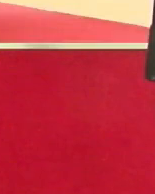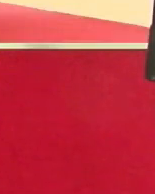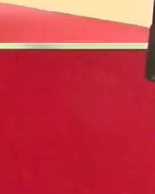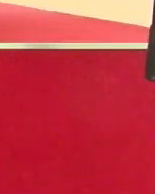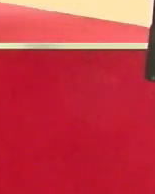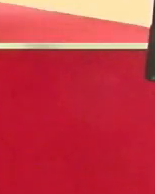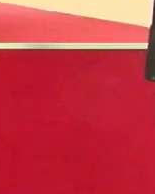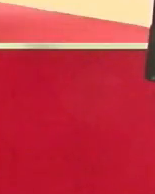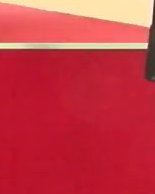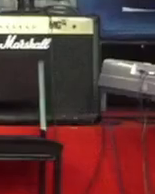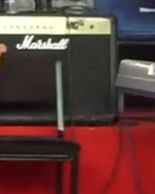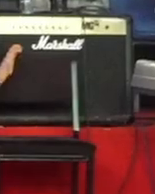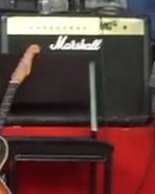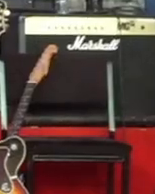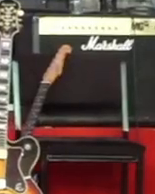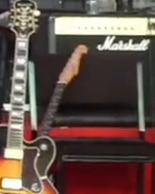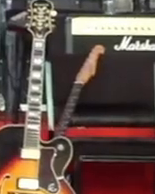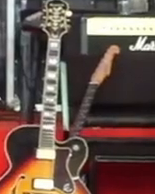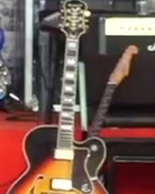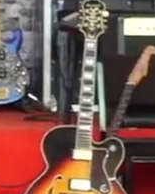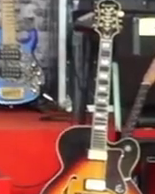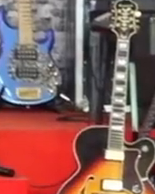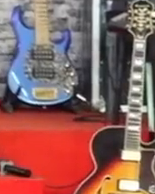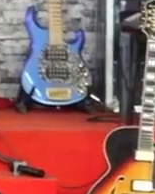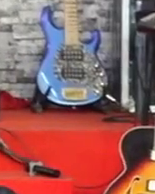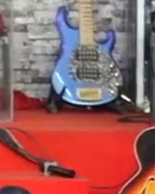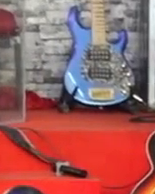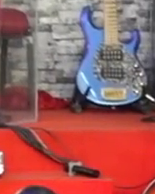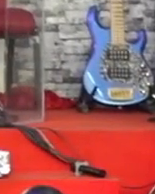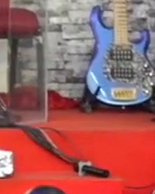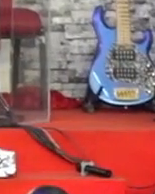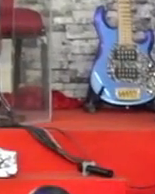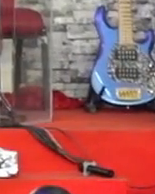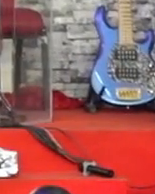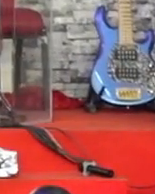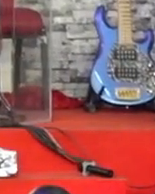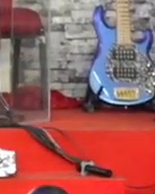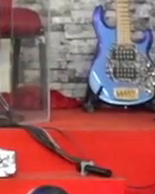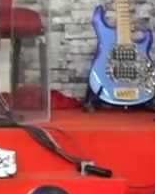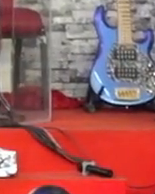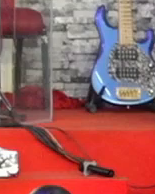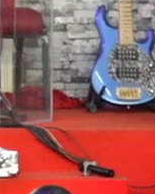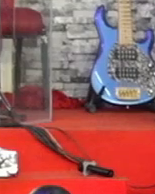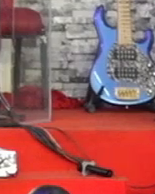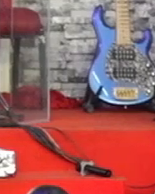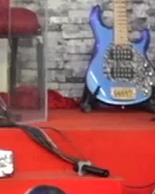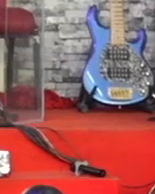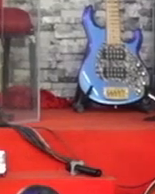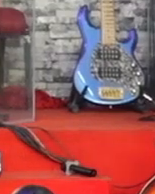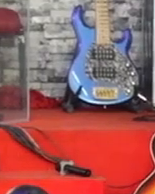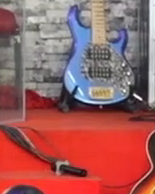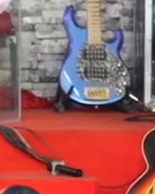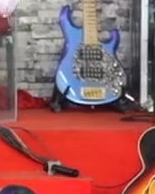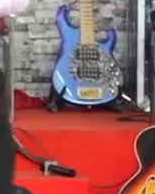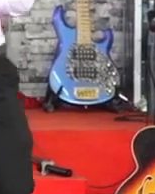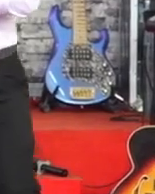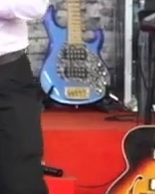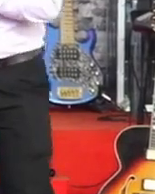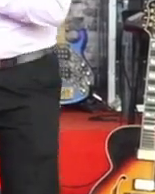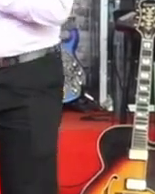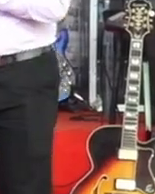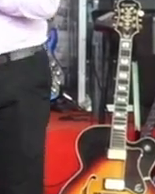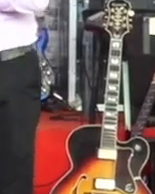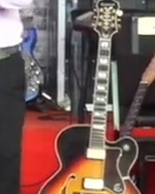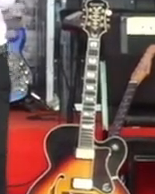And He has invited to come and judge His people. But the people may be saying that